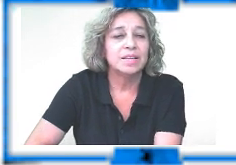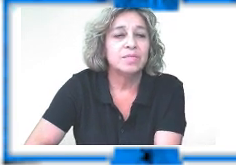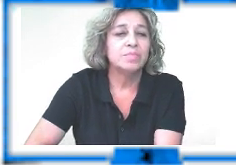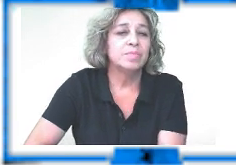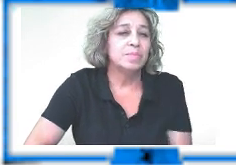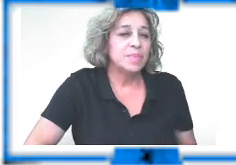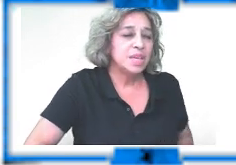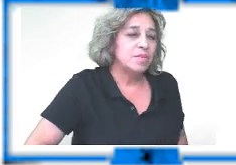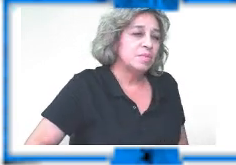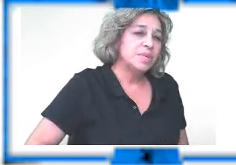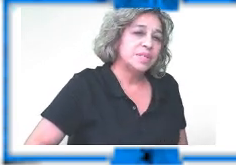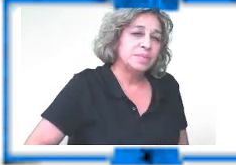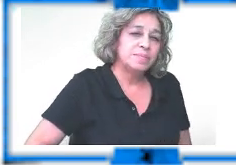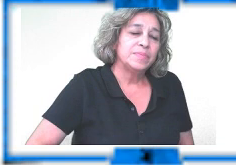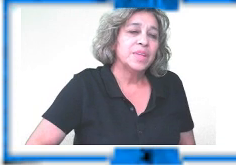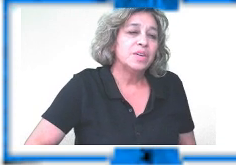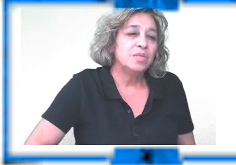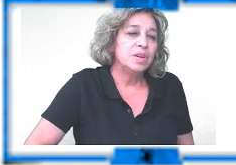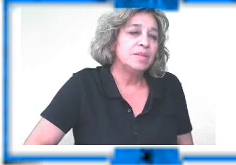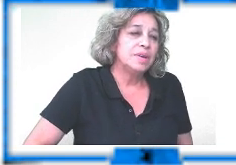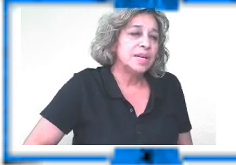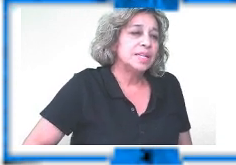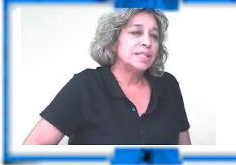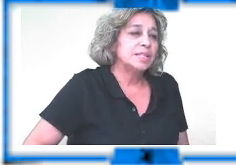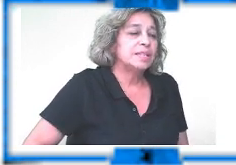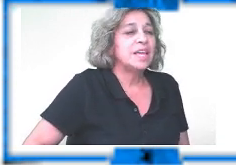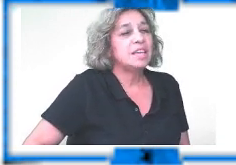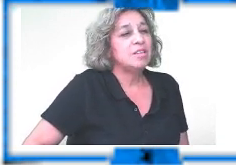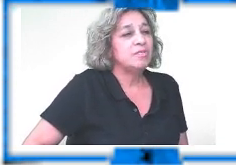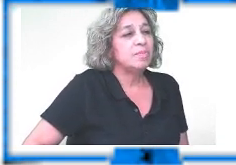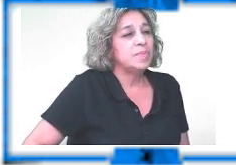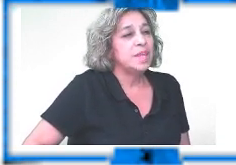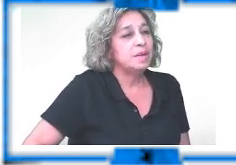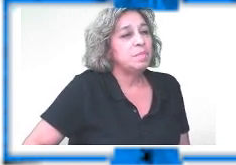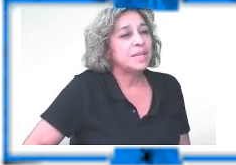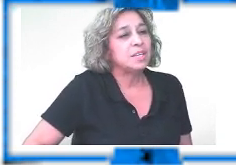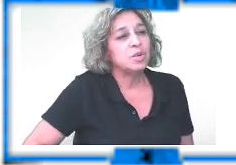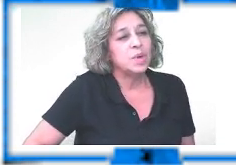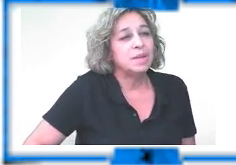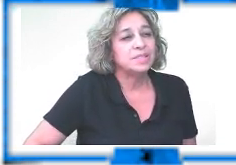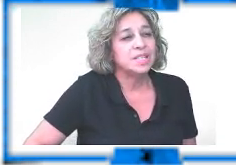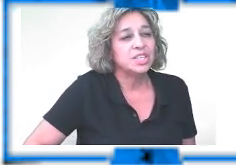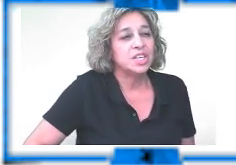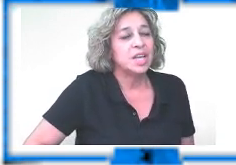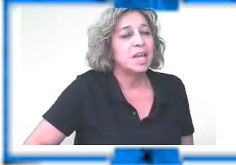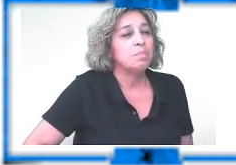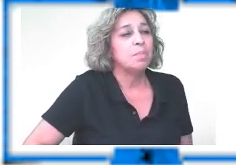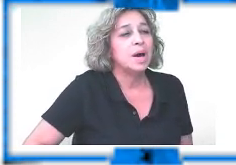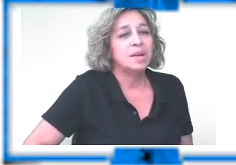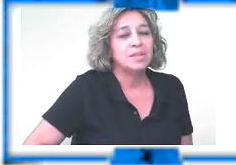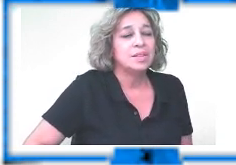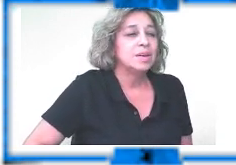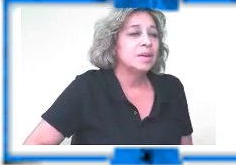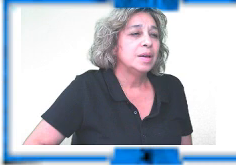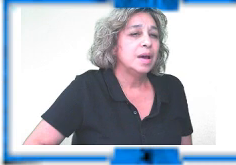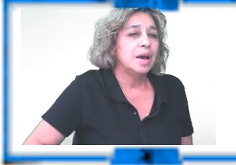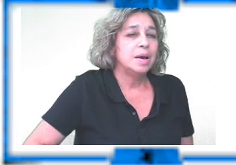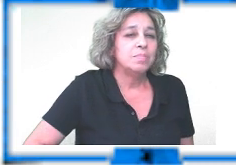desees. Muy amarga. Thank you that in Mexico we have such a